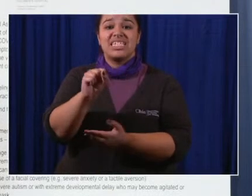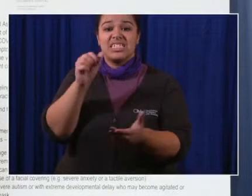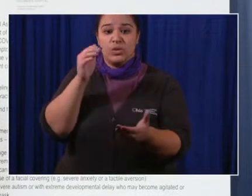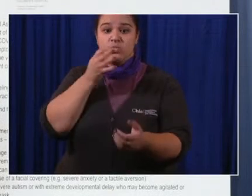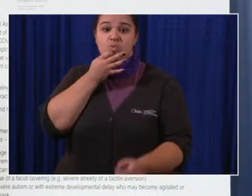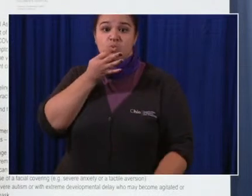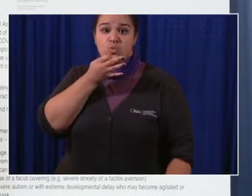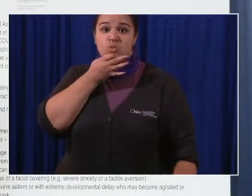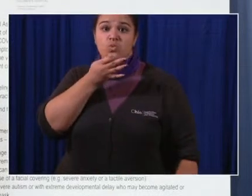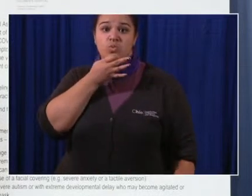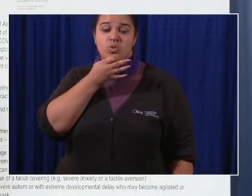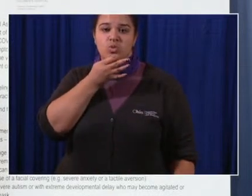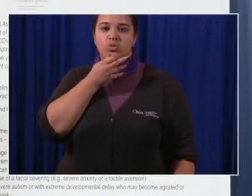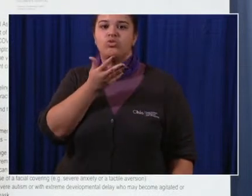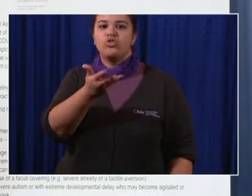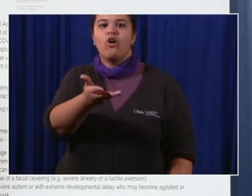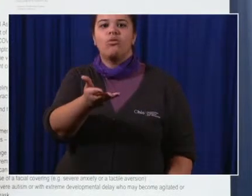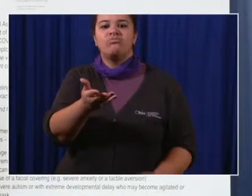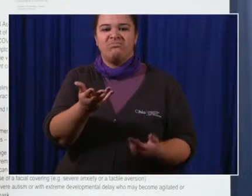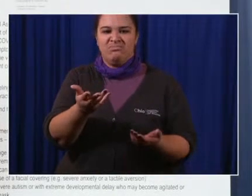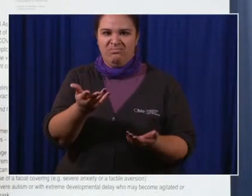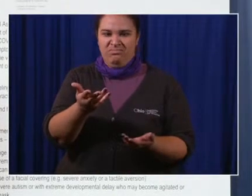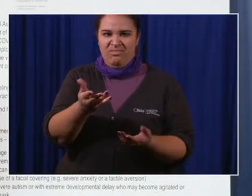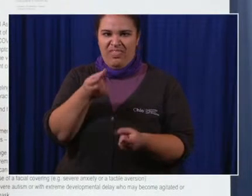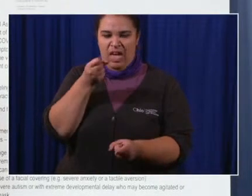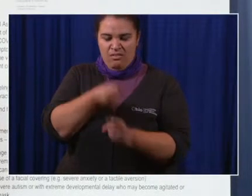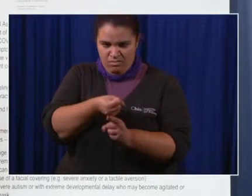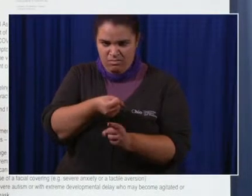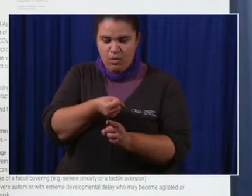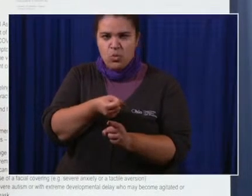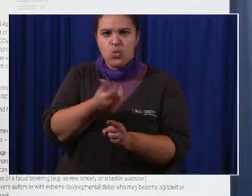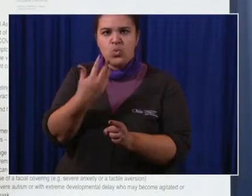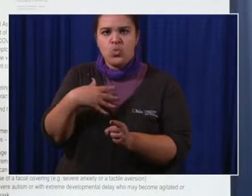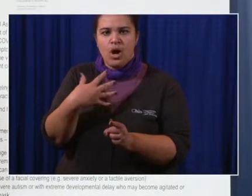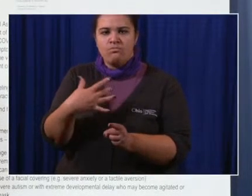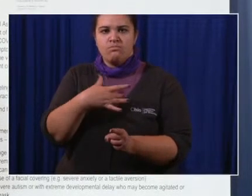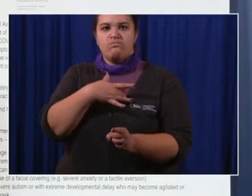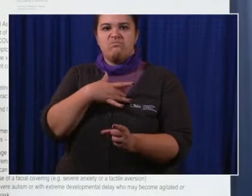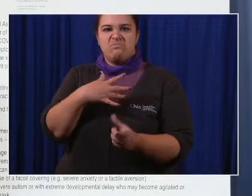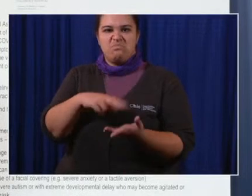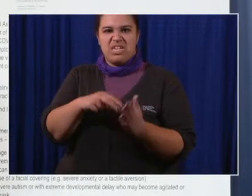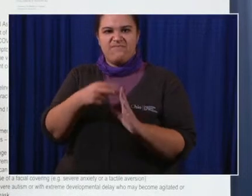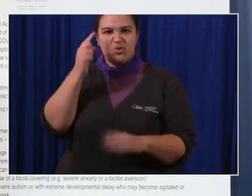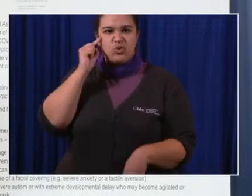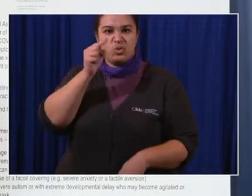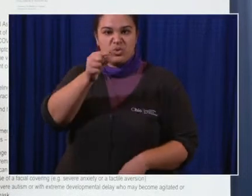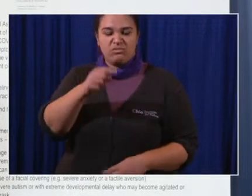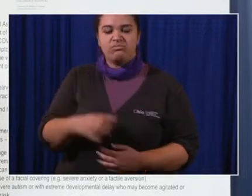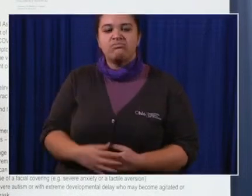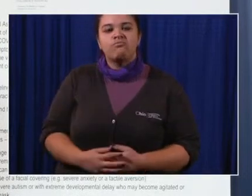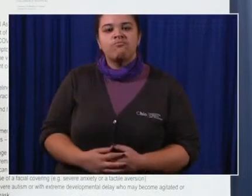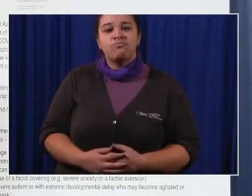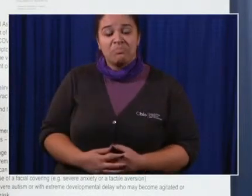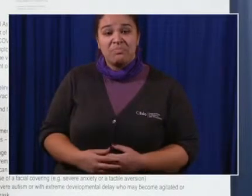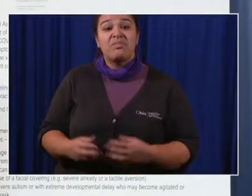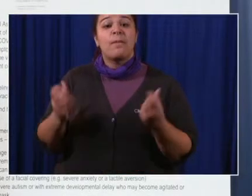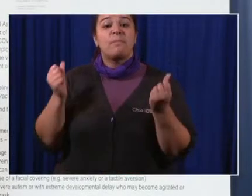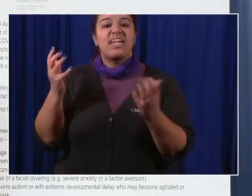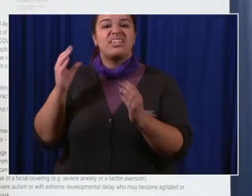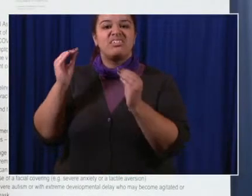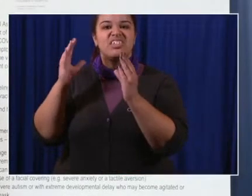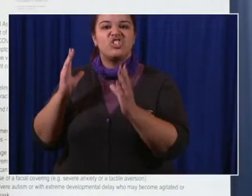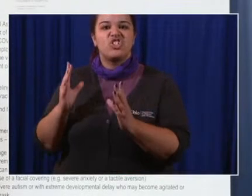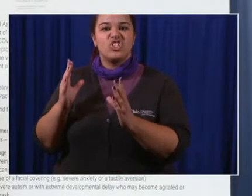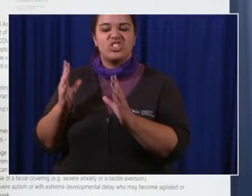ask you to reflect on that and what it means. And then also, we've heard from several teachers as people prepare to go back to school this week,